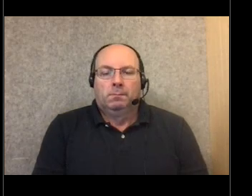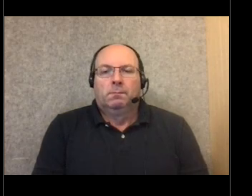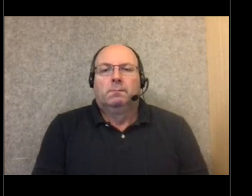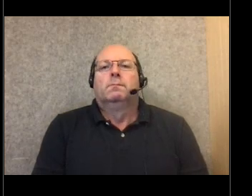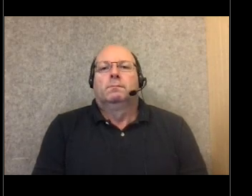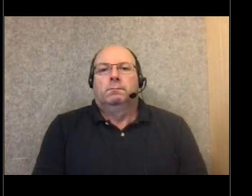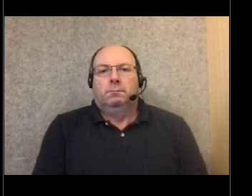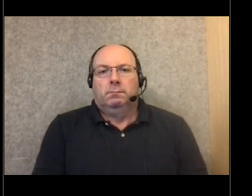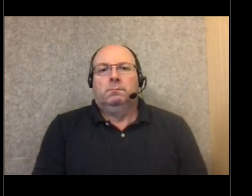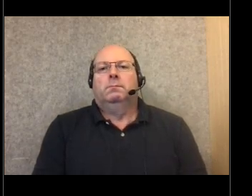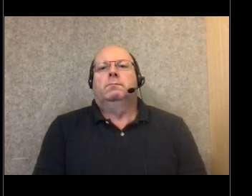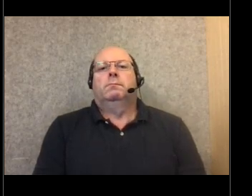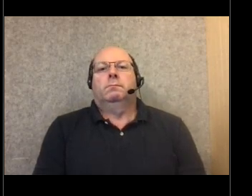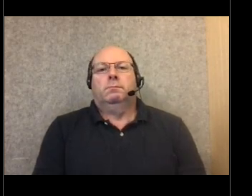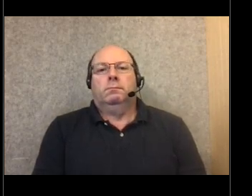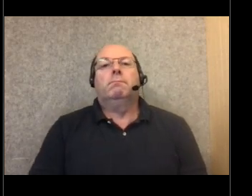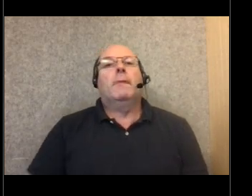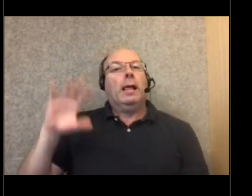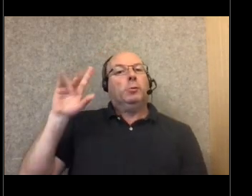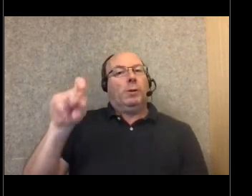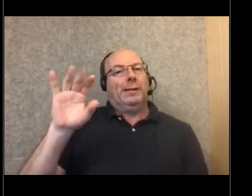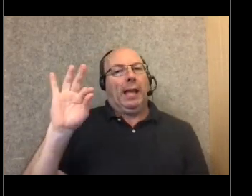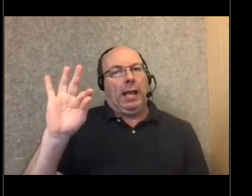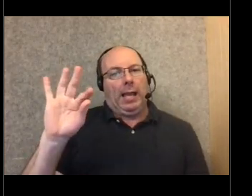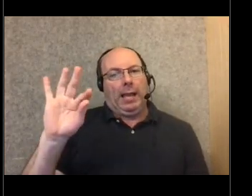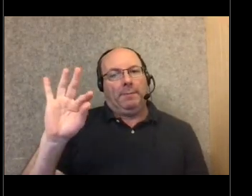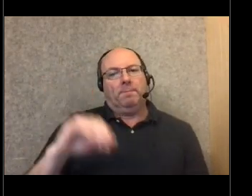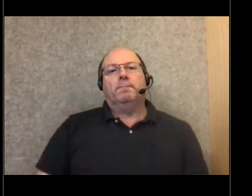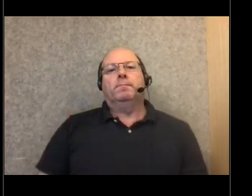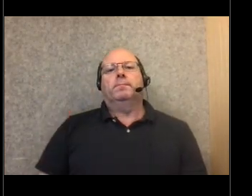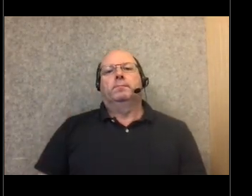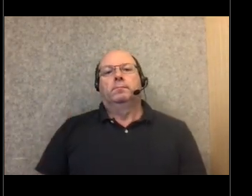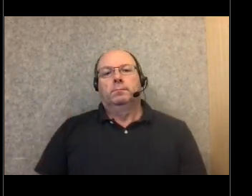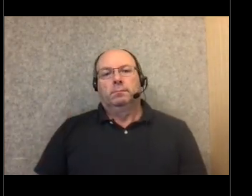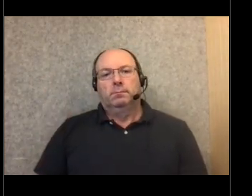Knowledge check 9. An accessible